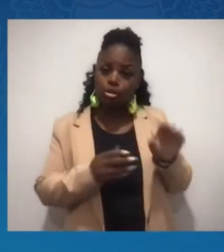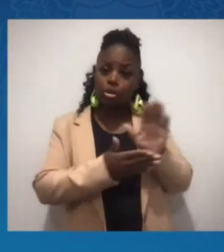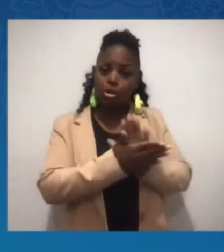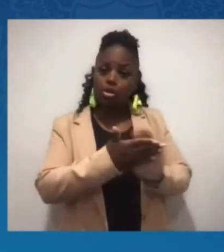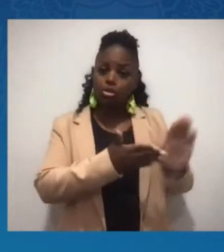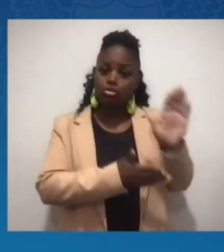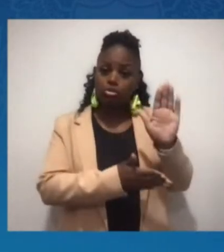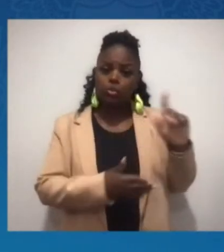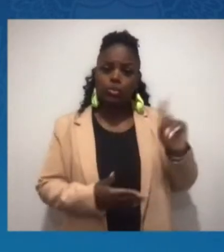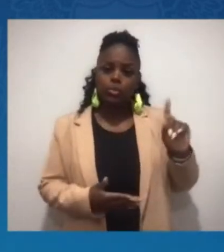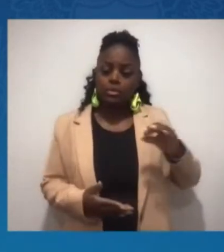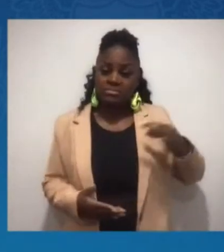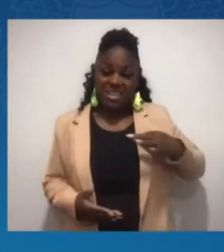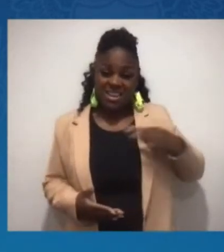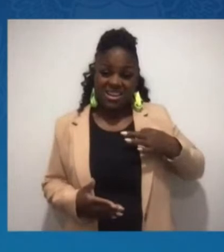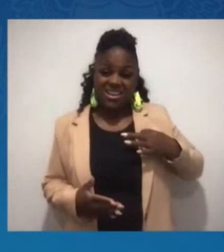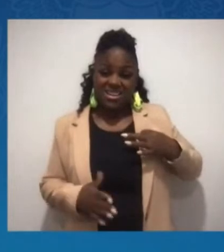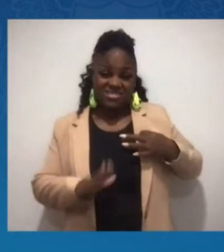That's real.